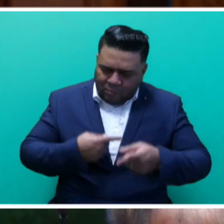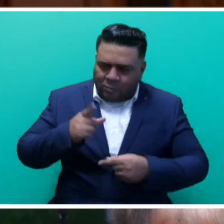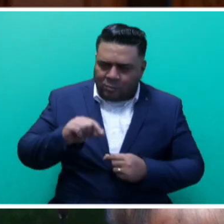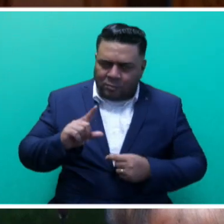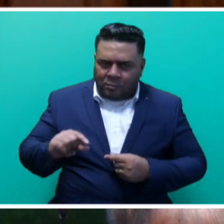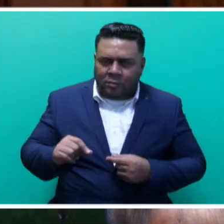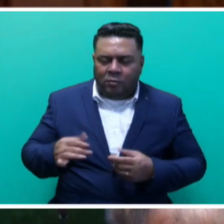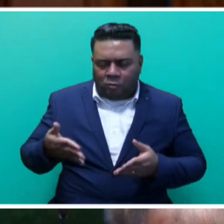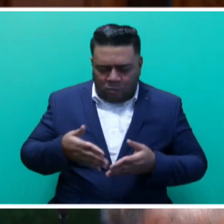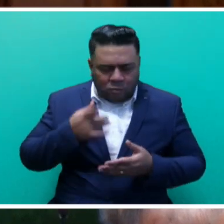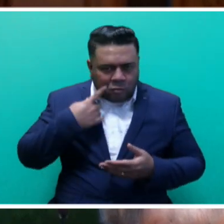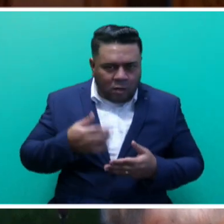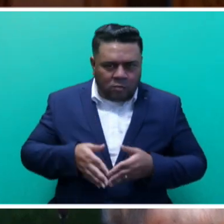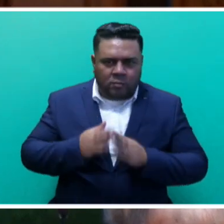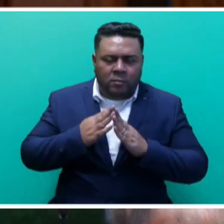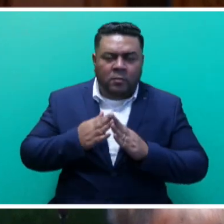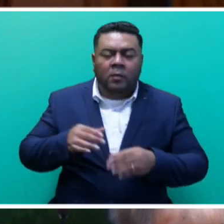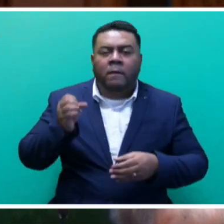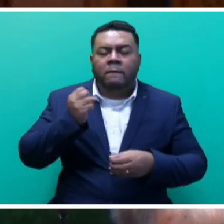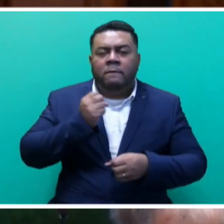the formation of farmer cooperatives